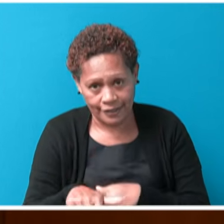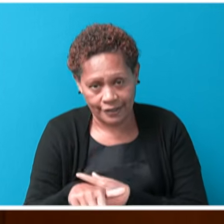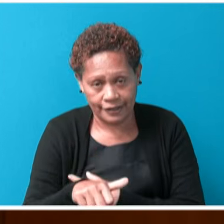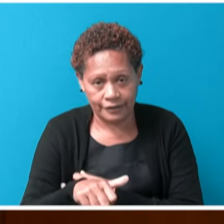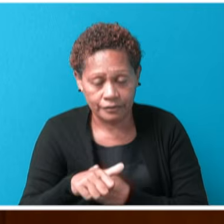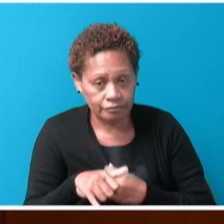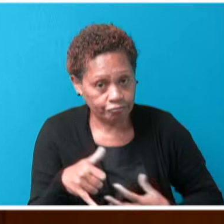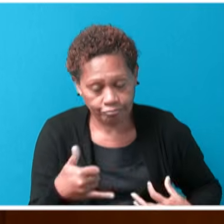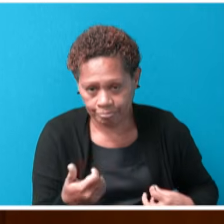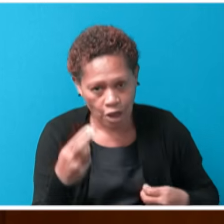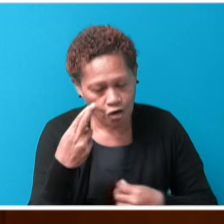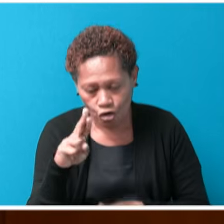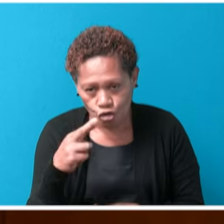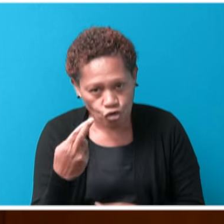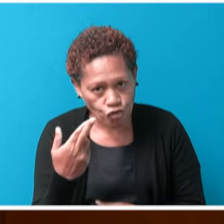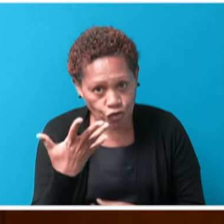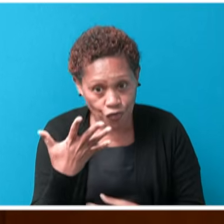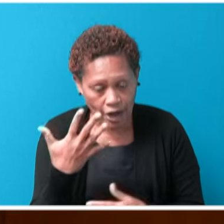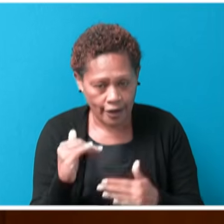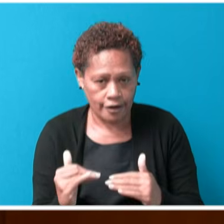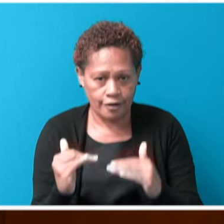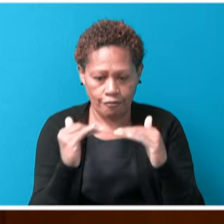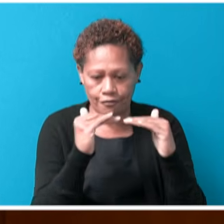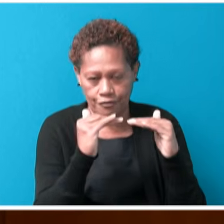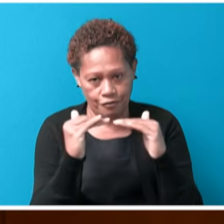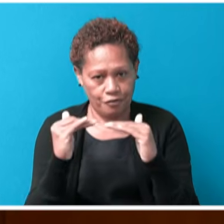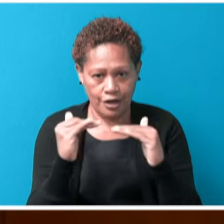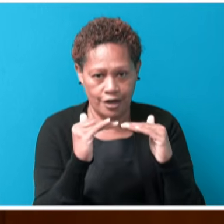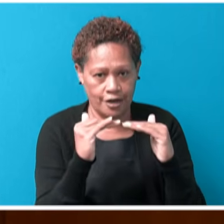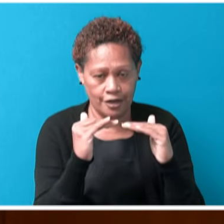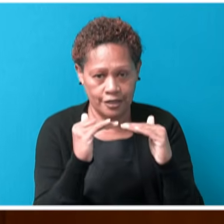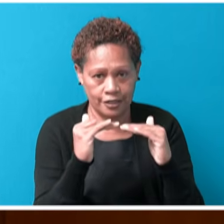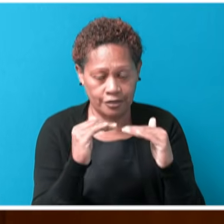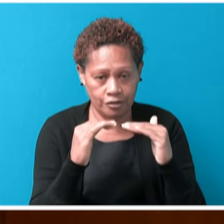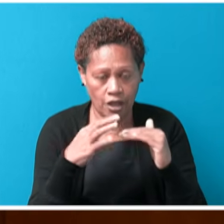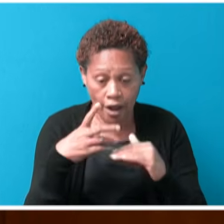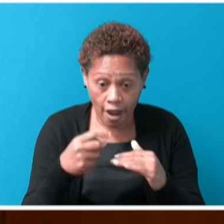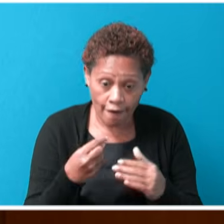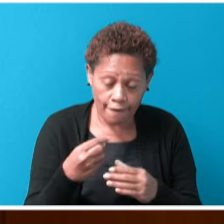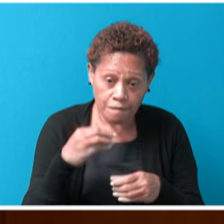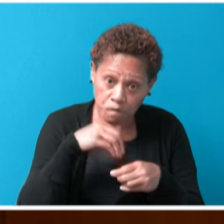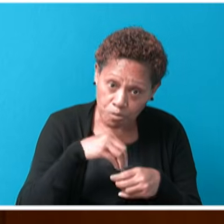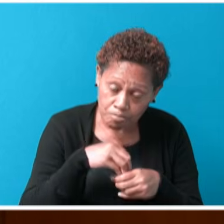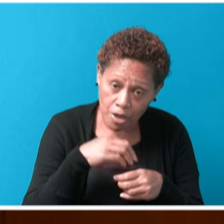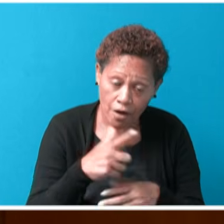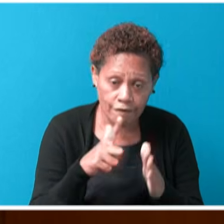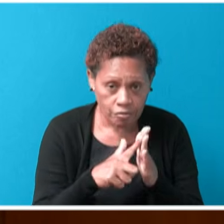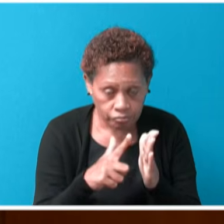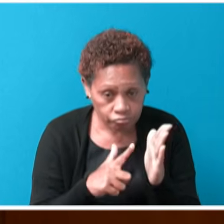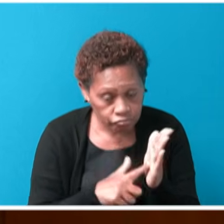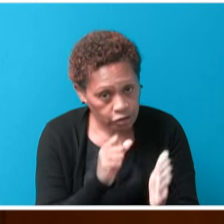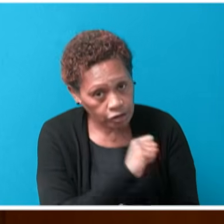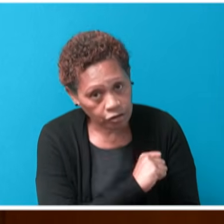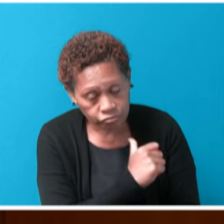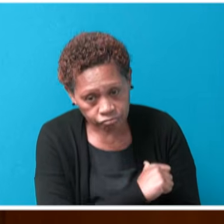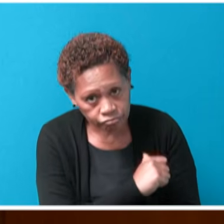is reflected in fairness, impartiality, in the application of law, for accountability, for